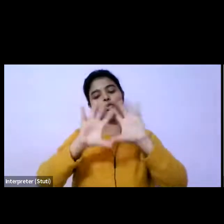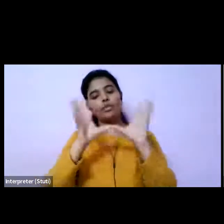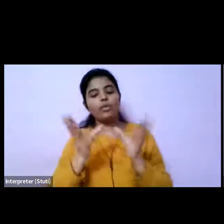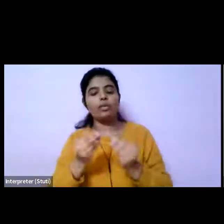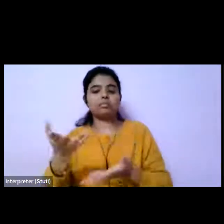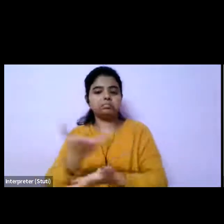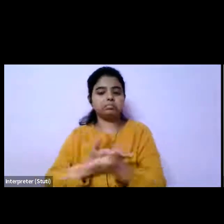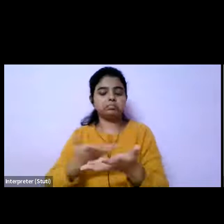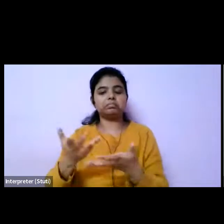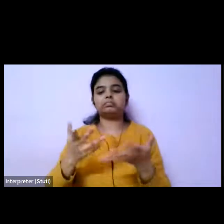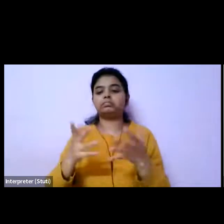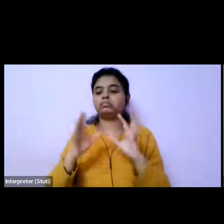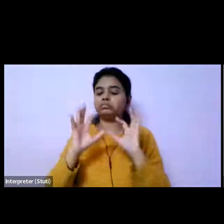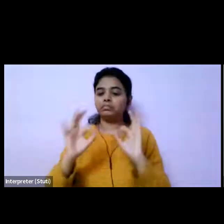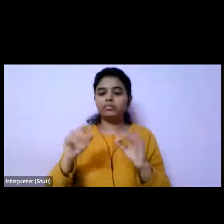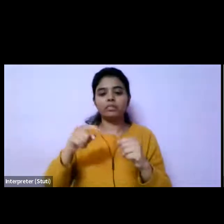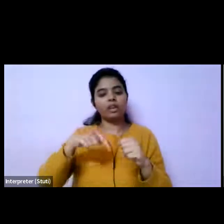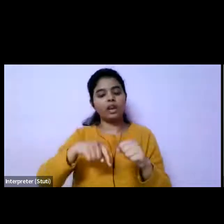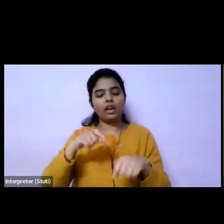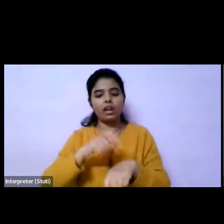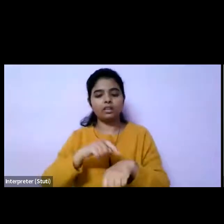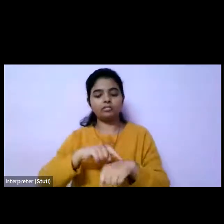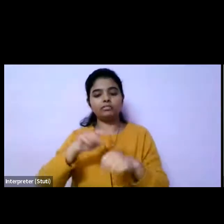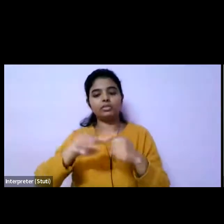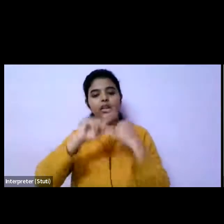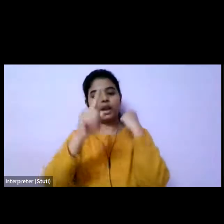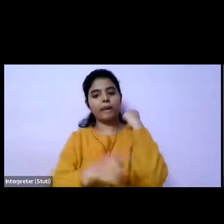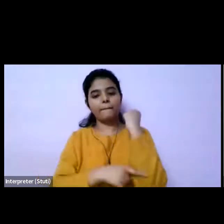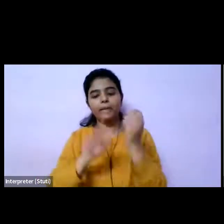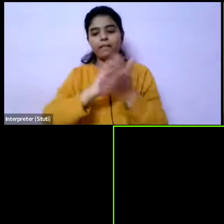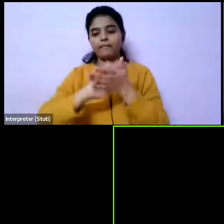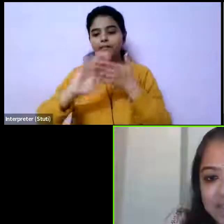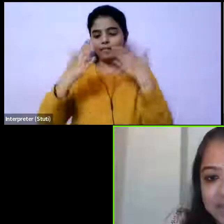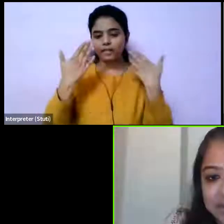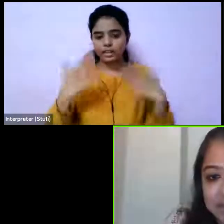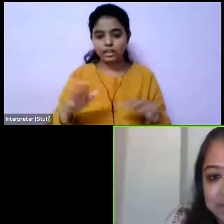we come to the end of today's session, and